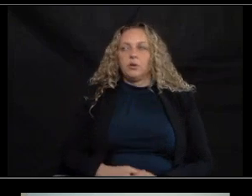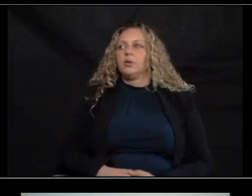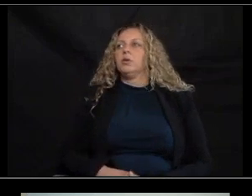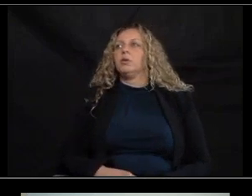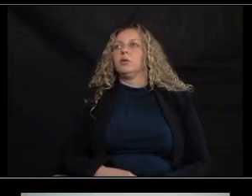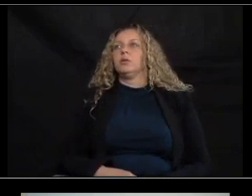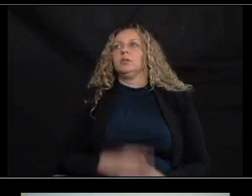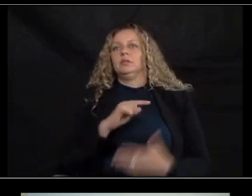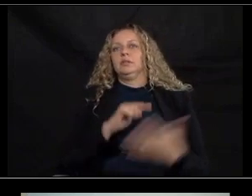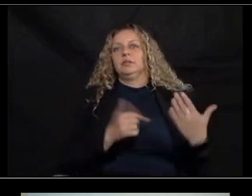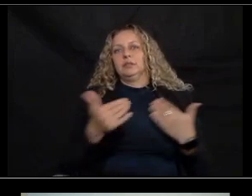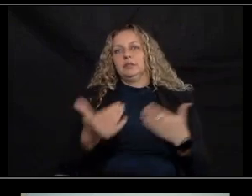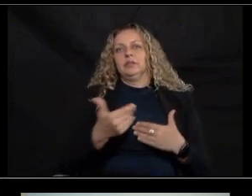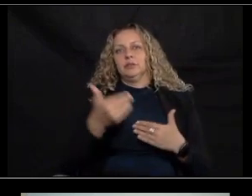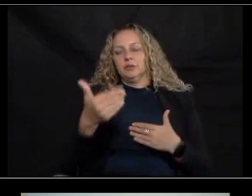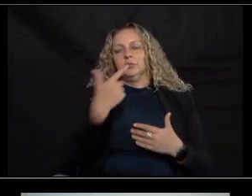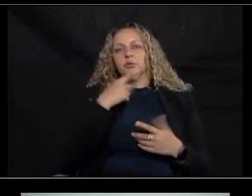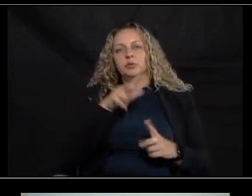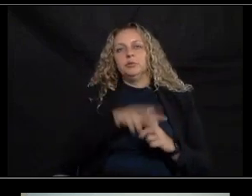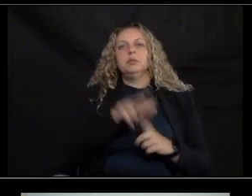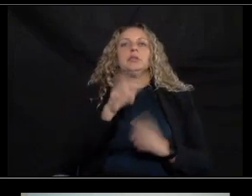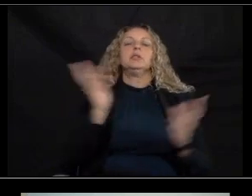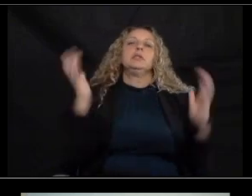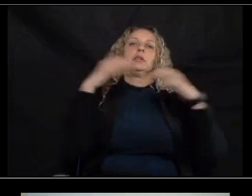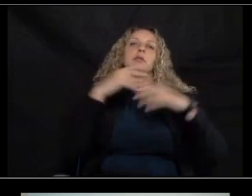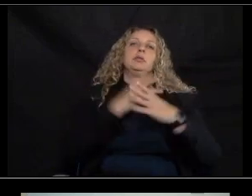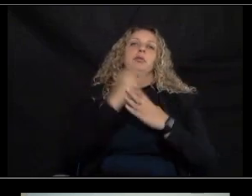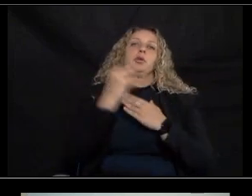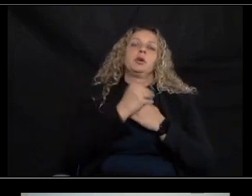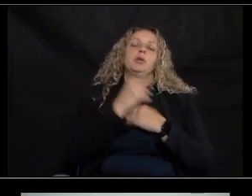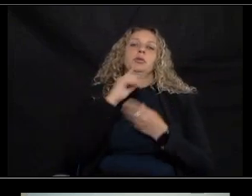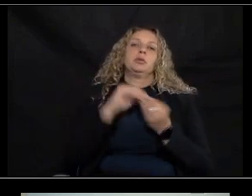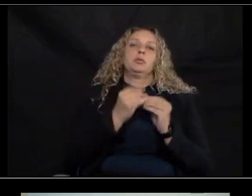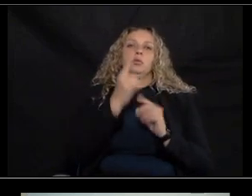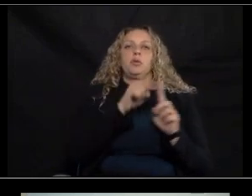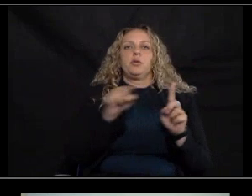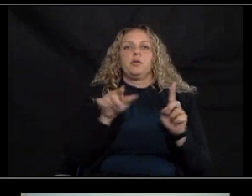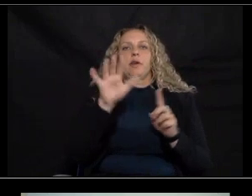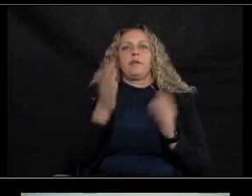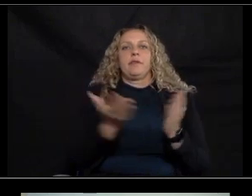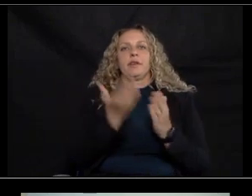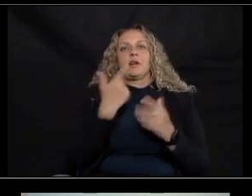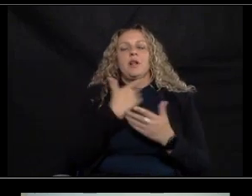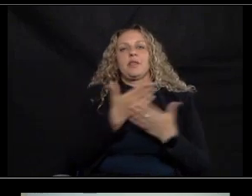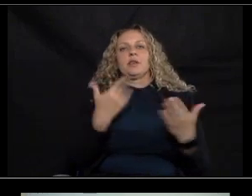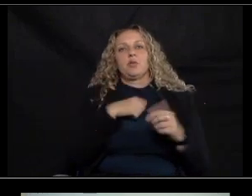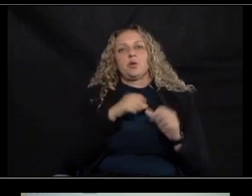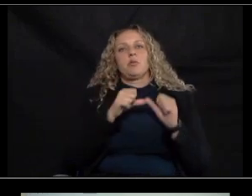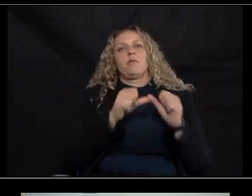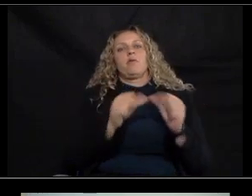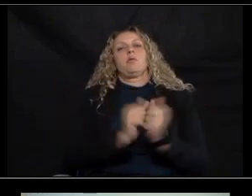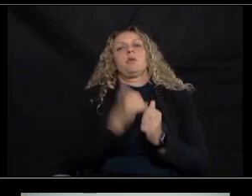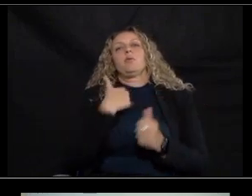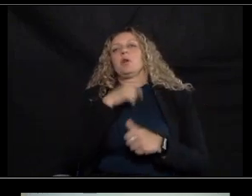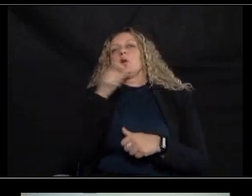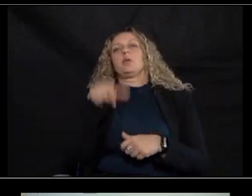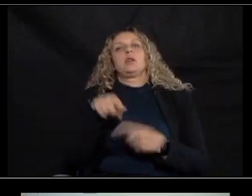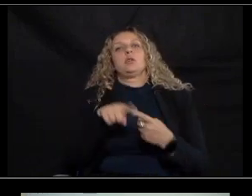These are our next steps to implement the canopy program. So numbers 1 through 5 here are things we're going to move forward with. We don't need